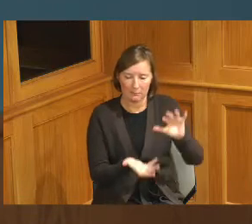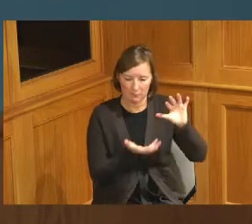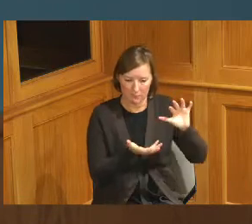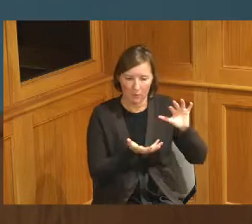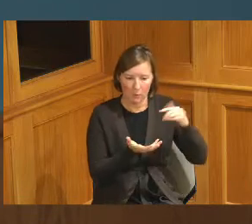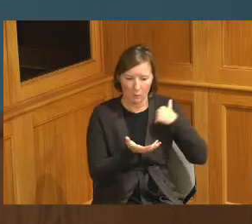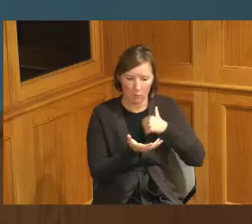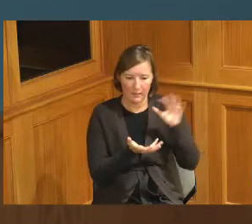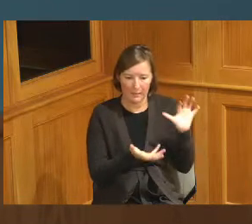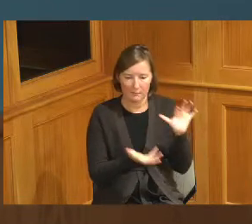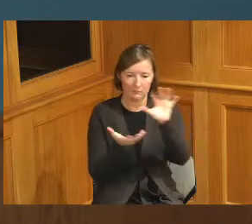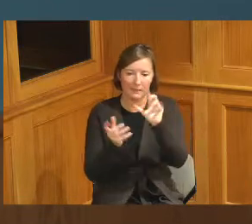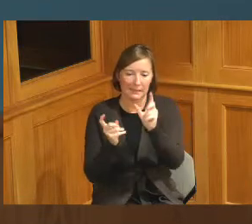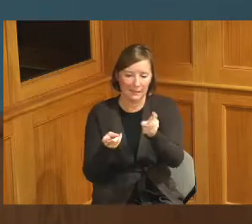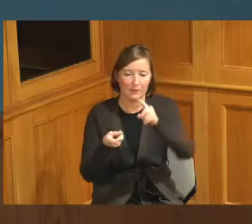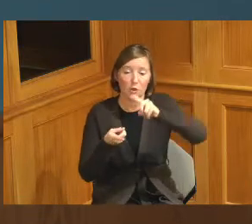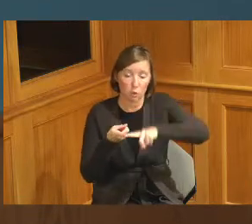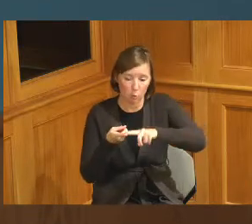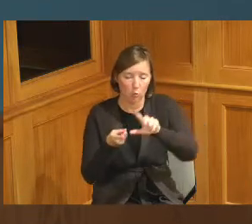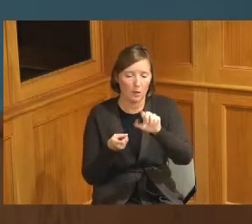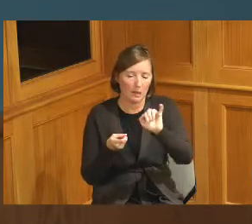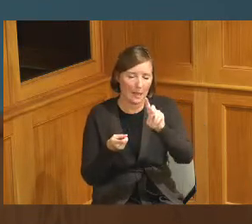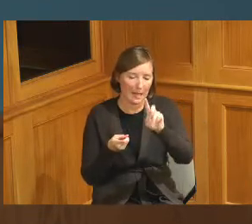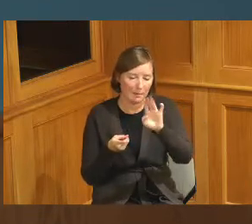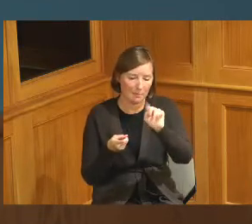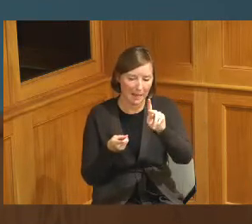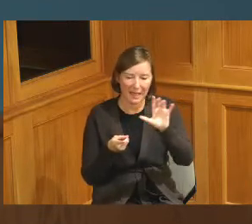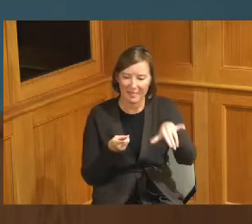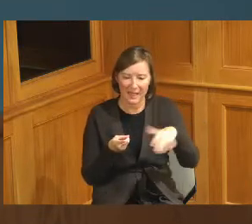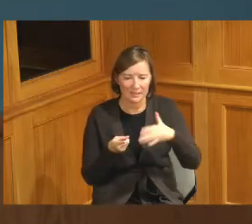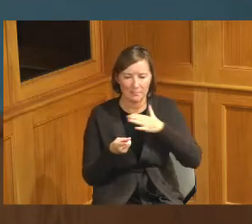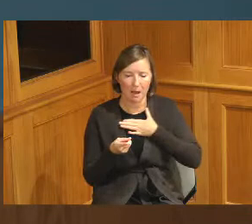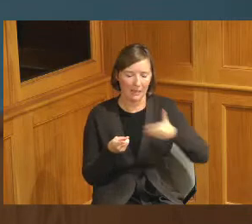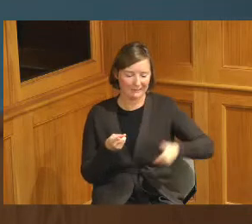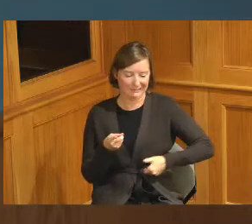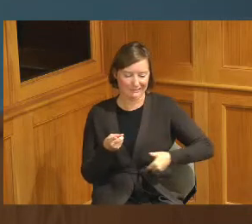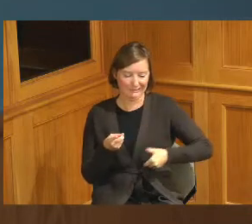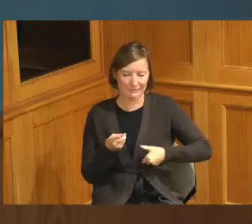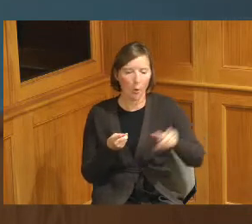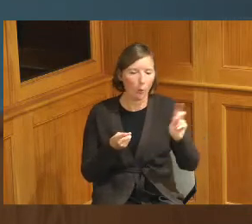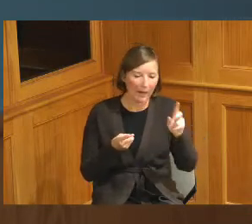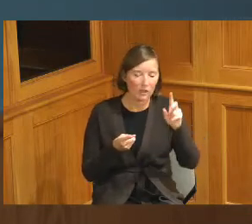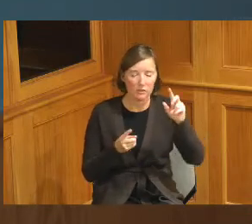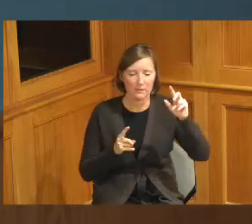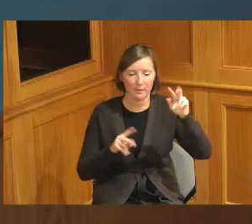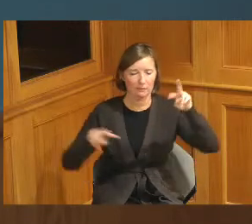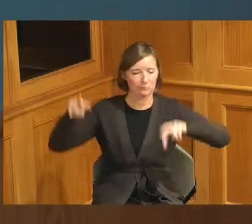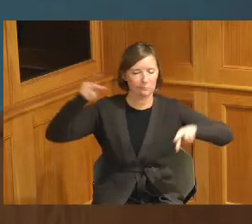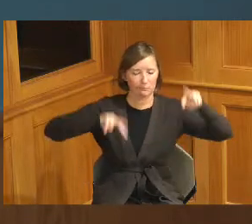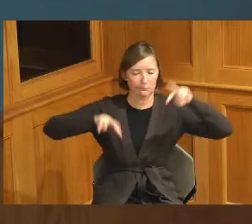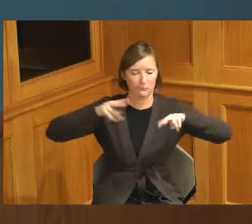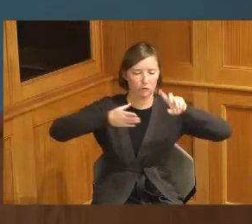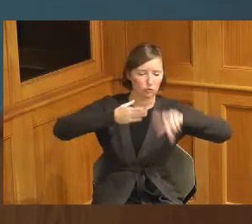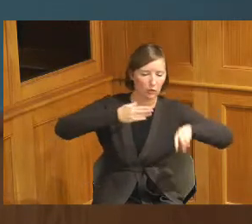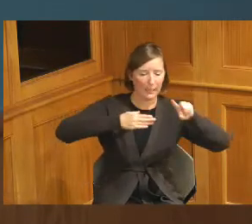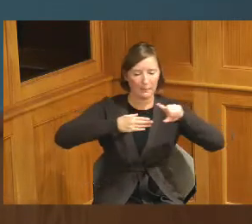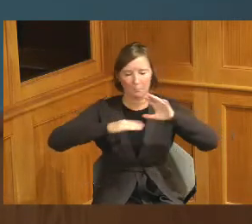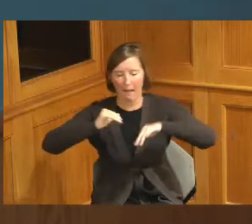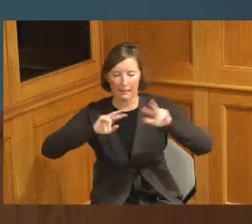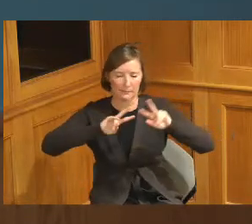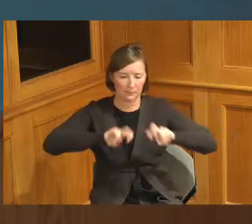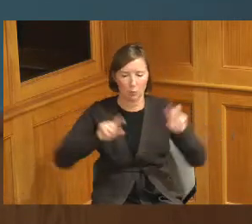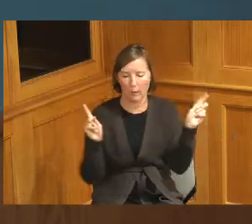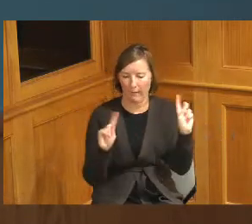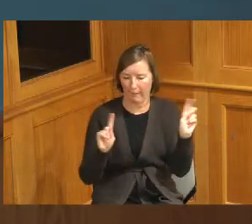pass it over to the land bank. So that's been my only thing is a checks and balances, no matter who you are, where is the